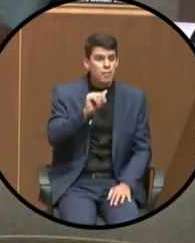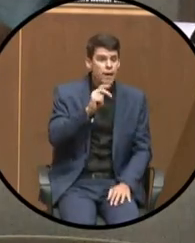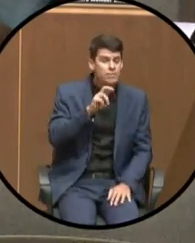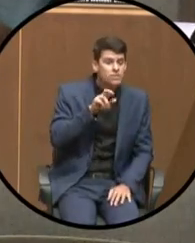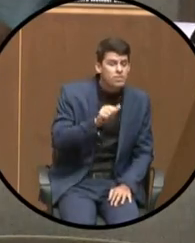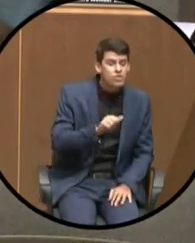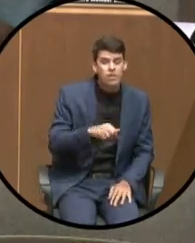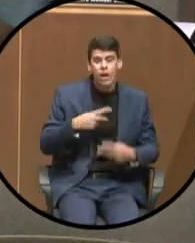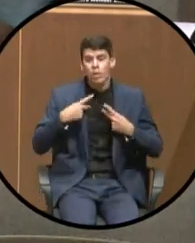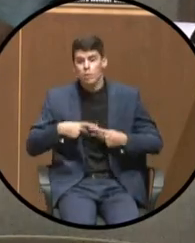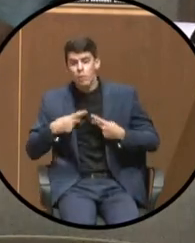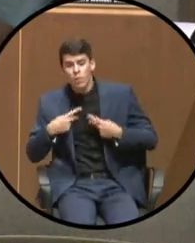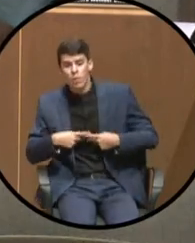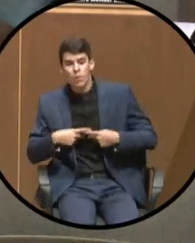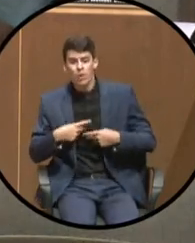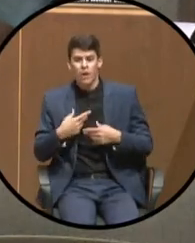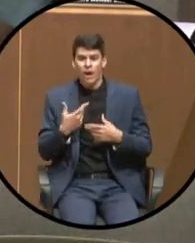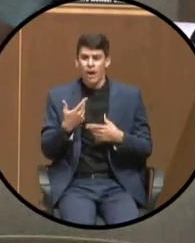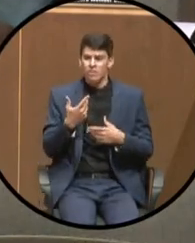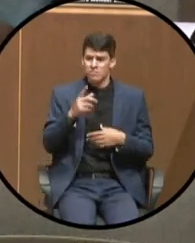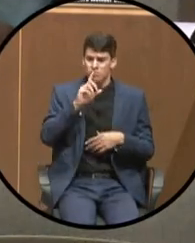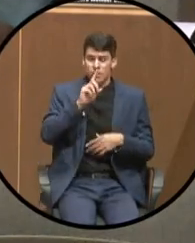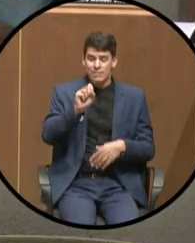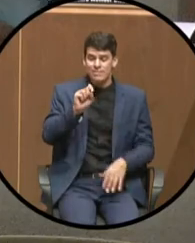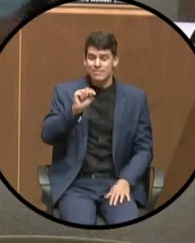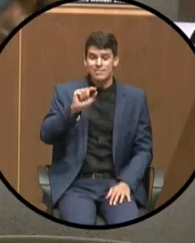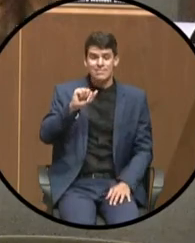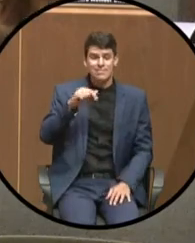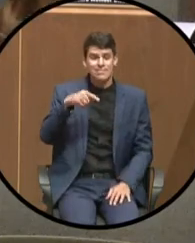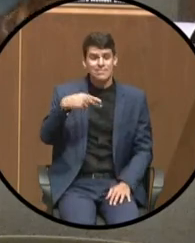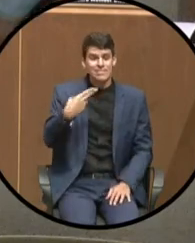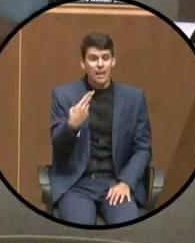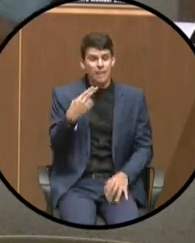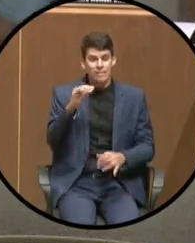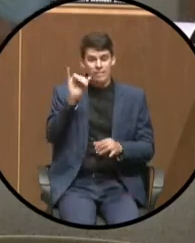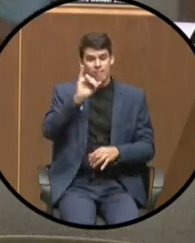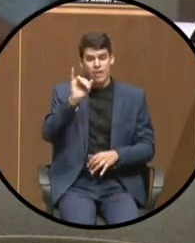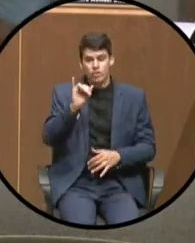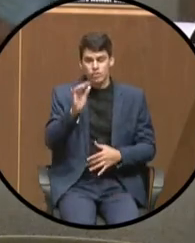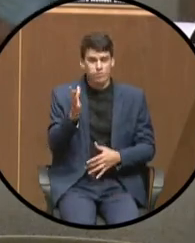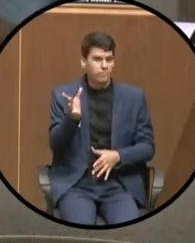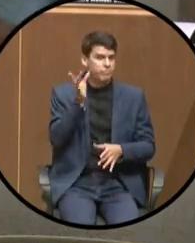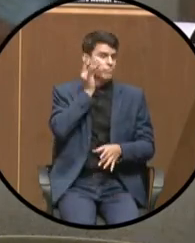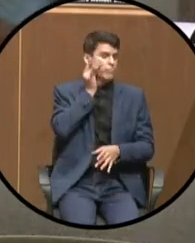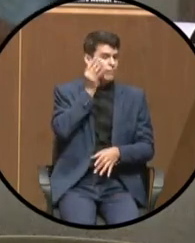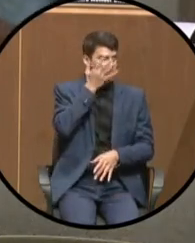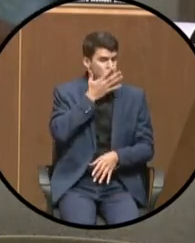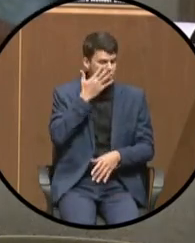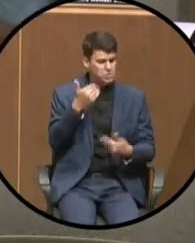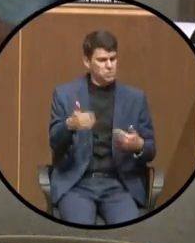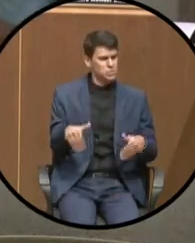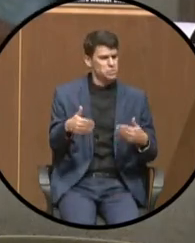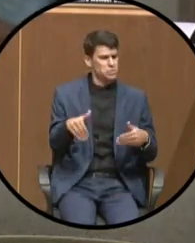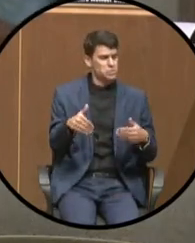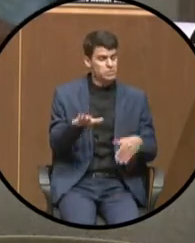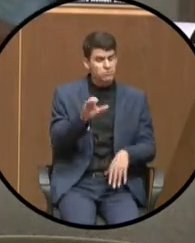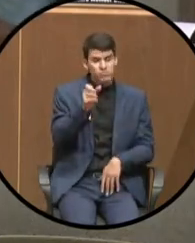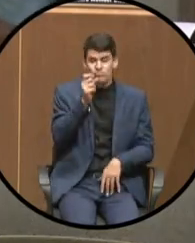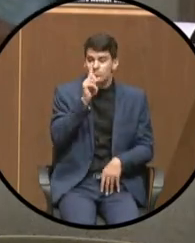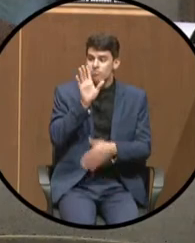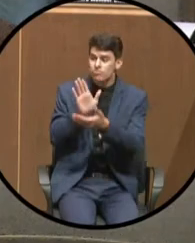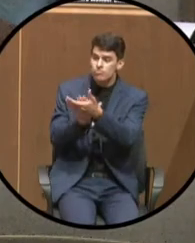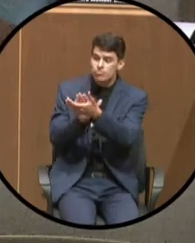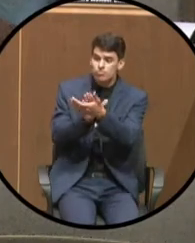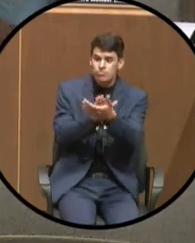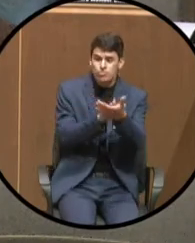staph infections of the face. I mean, it's the things I've seen and heard is just appalling. I do applaud what you are doing